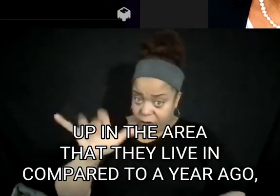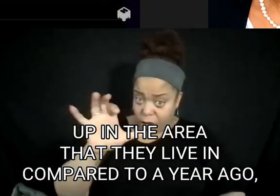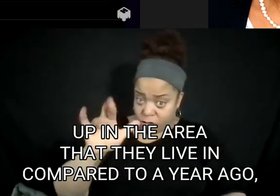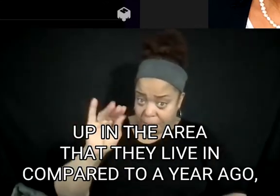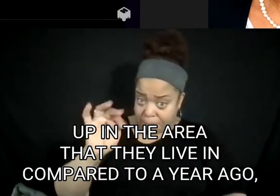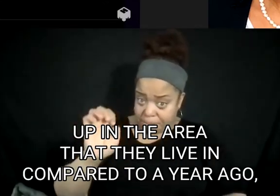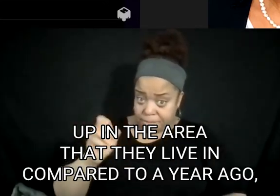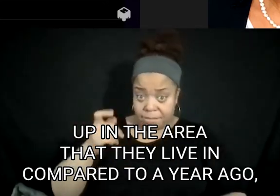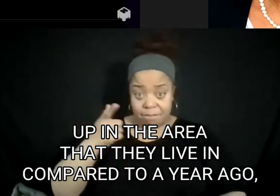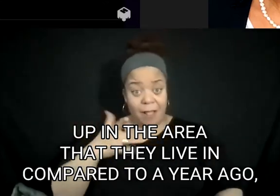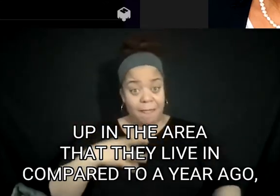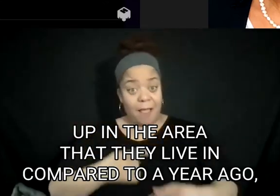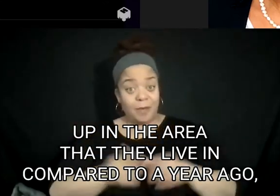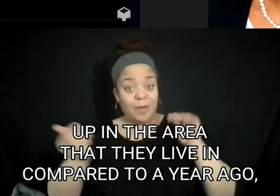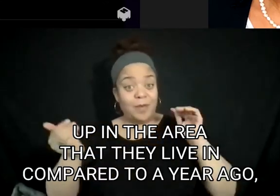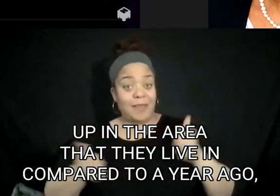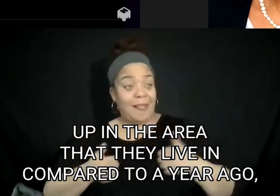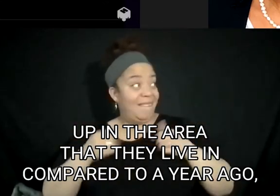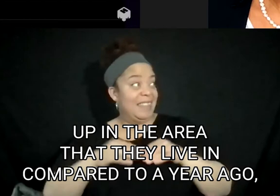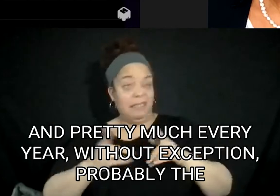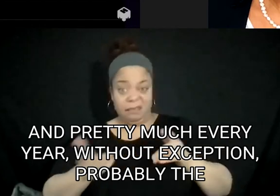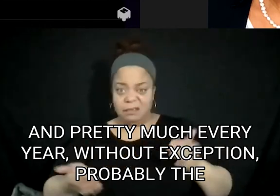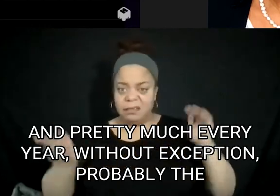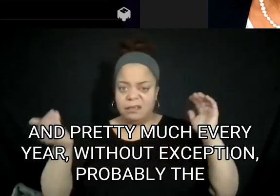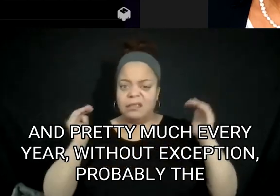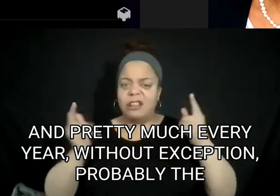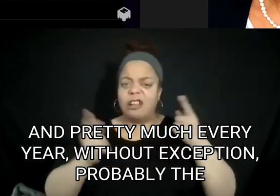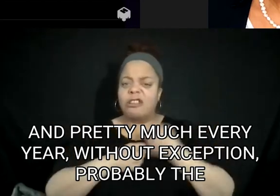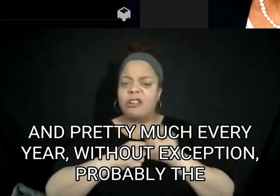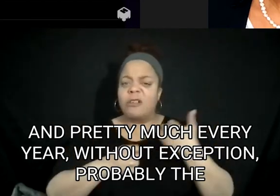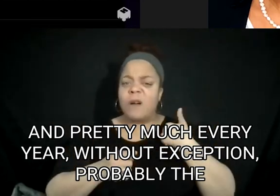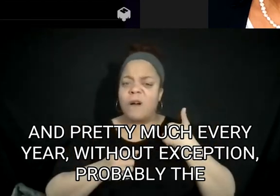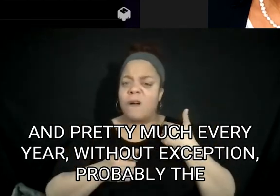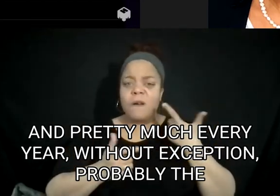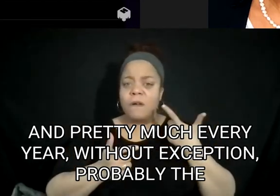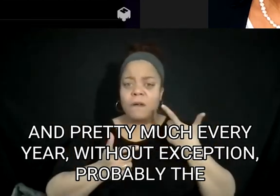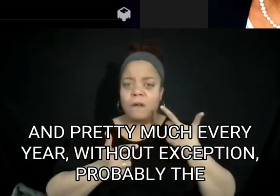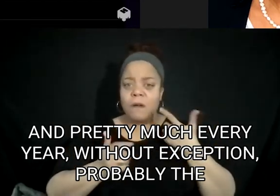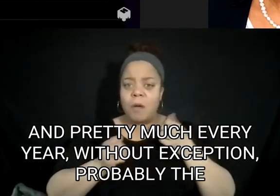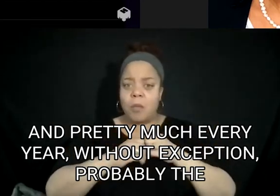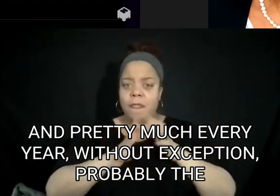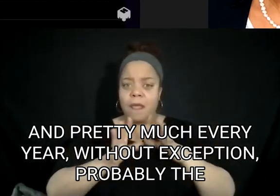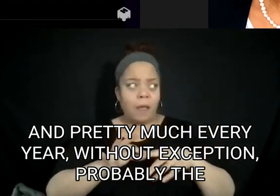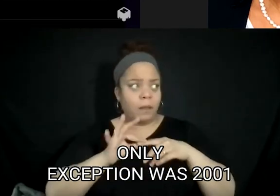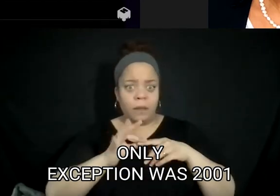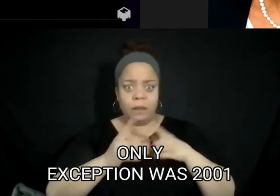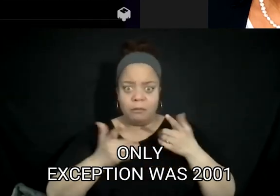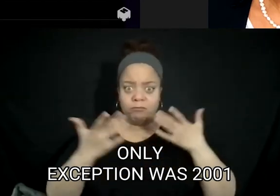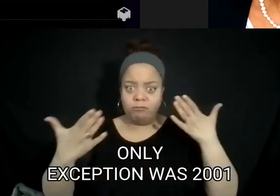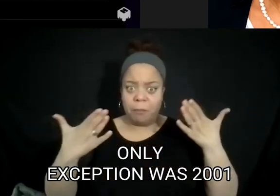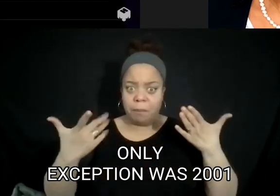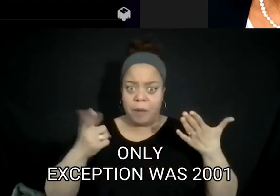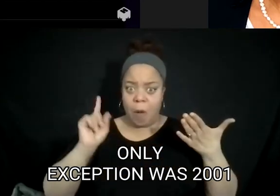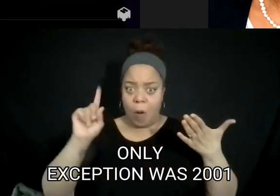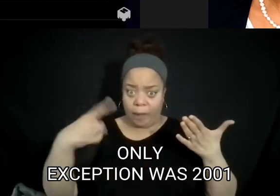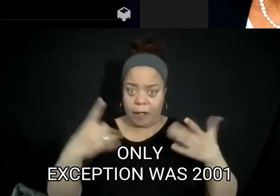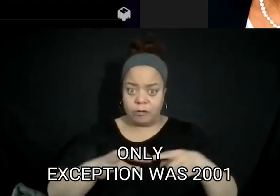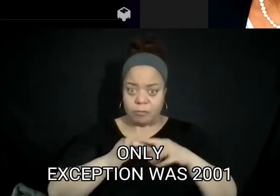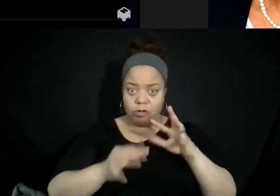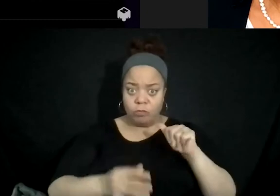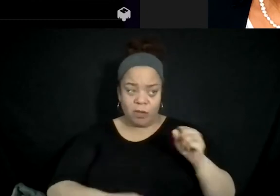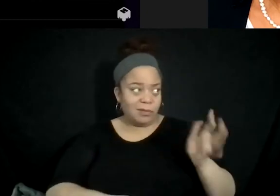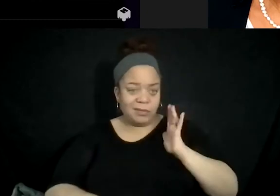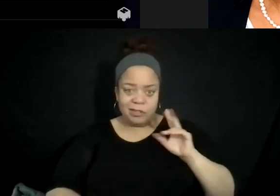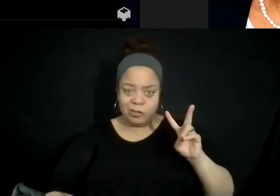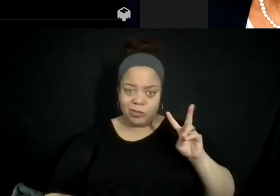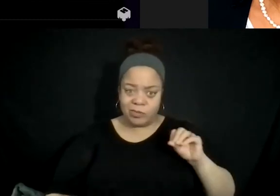exception, probably the only exception was 2001, oddly, a majority of people thought that crime was going up.